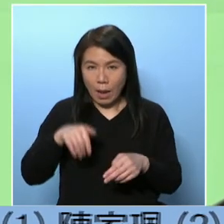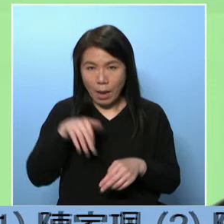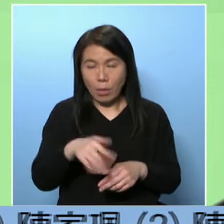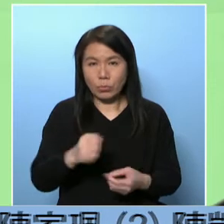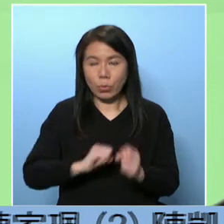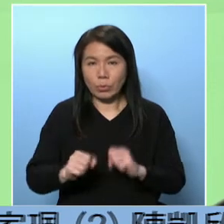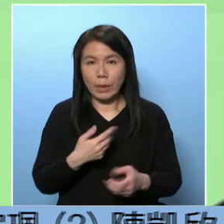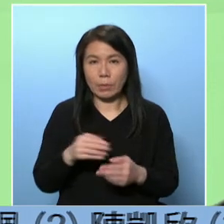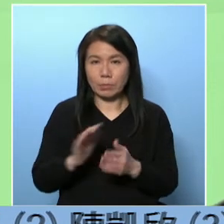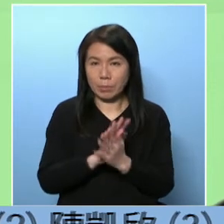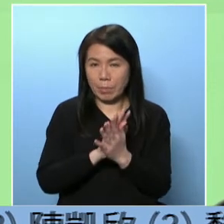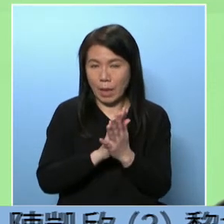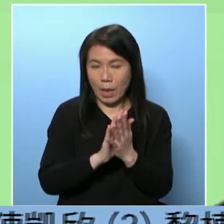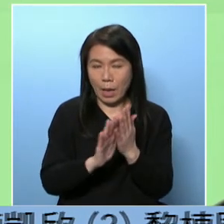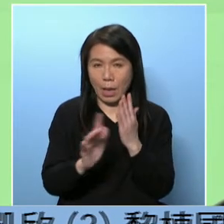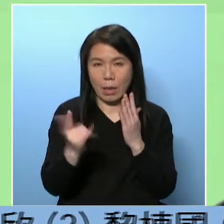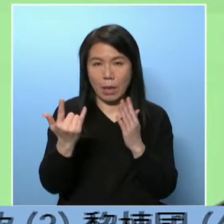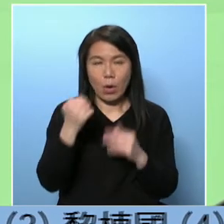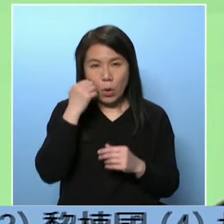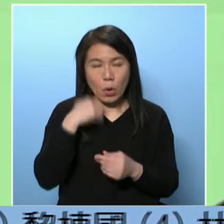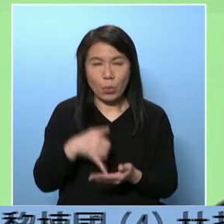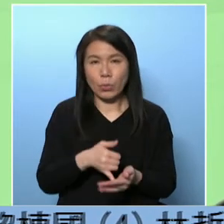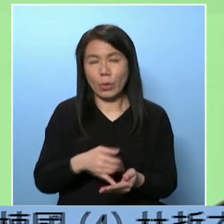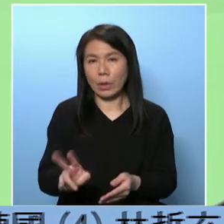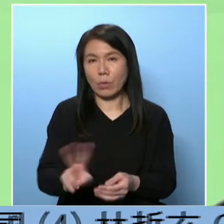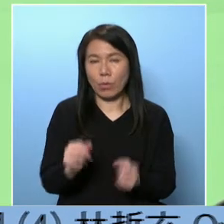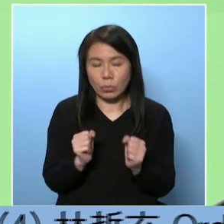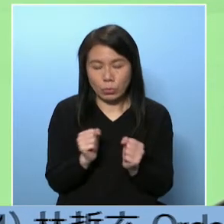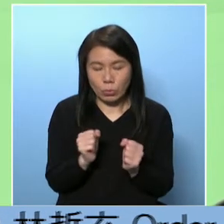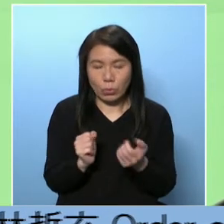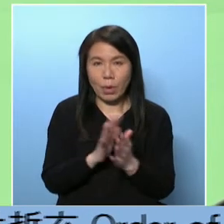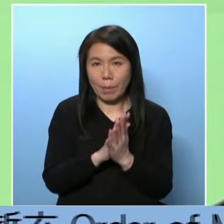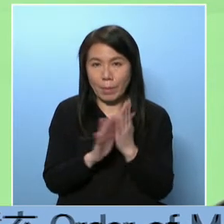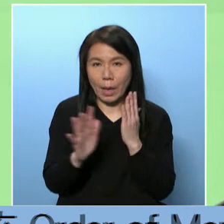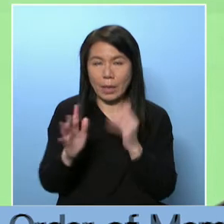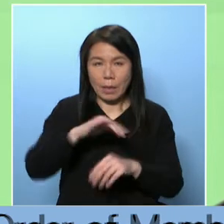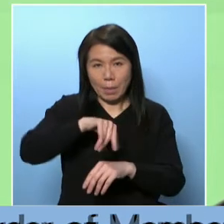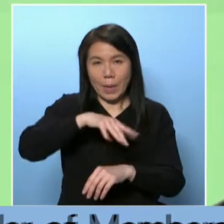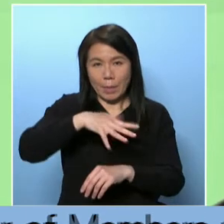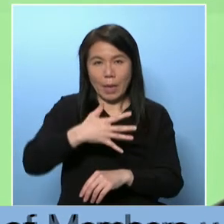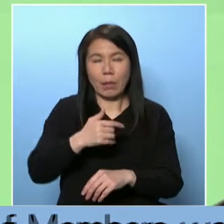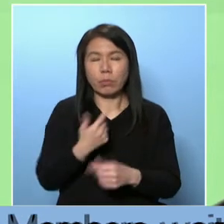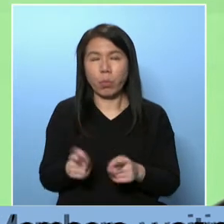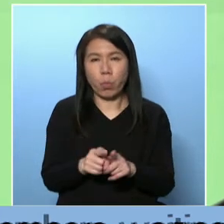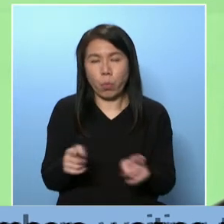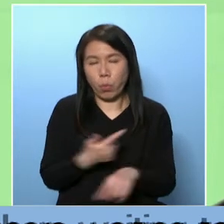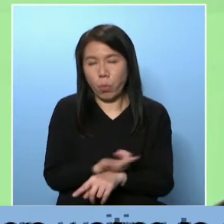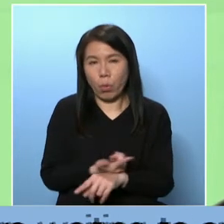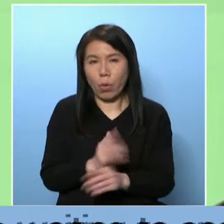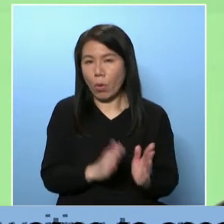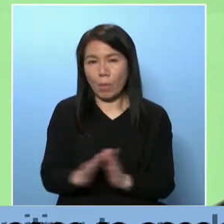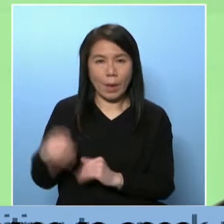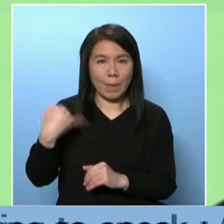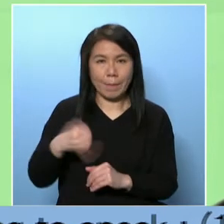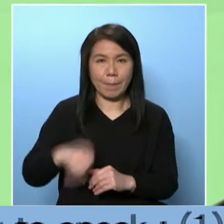testing stations and also the testing centers are filled to the brink, and many people have to queue up in the cold